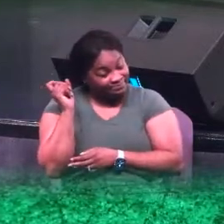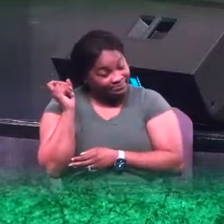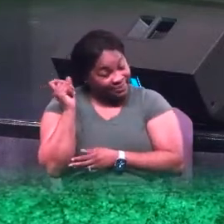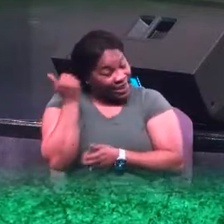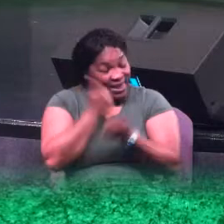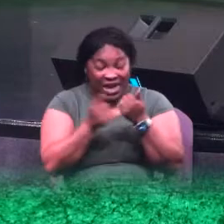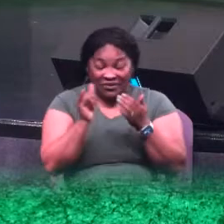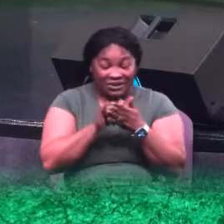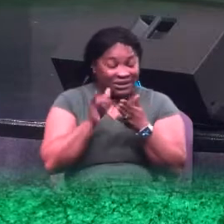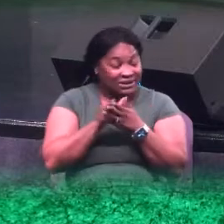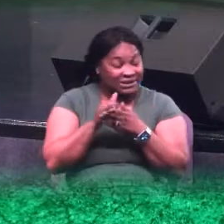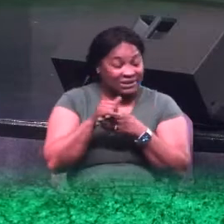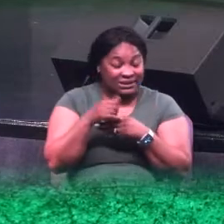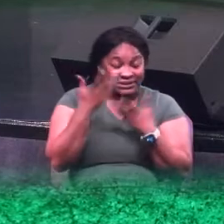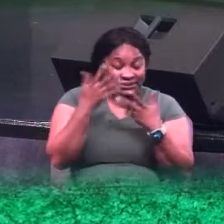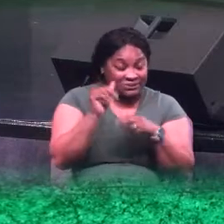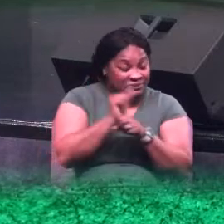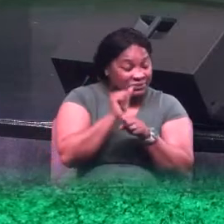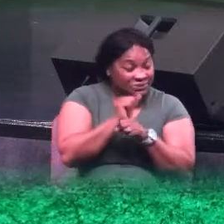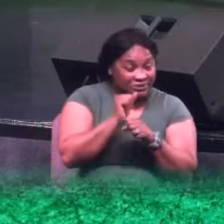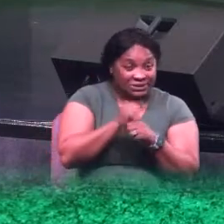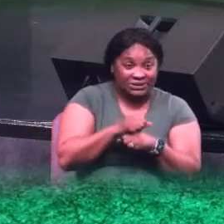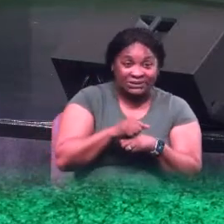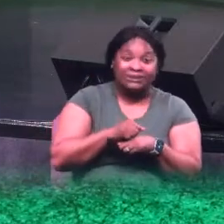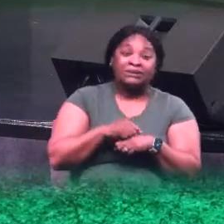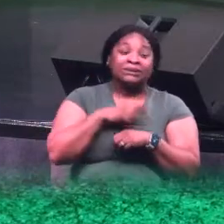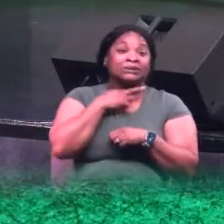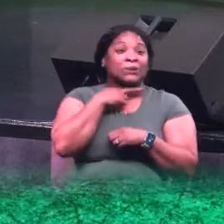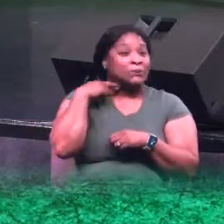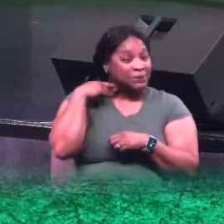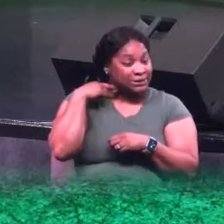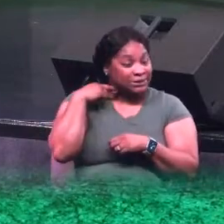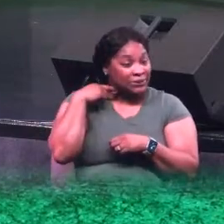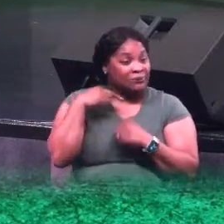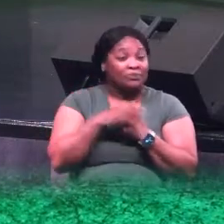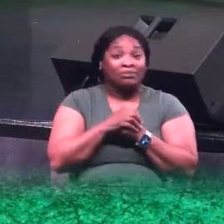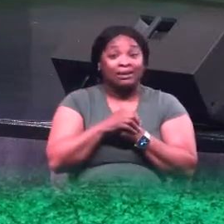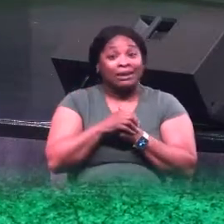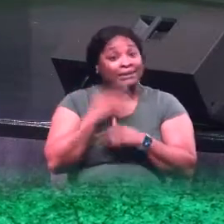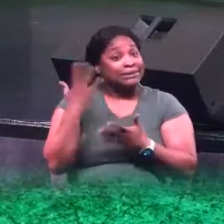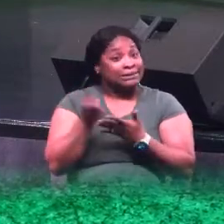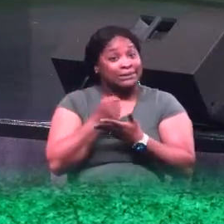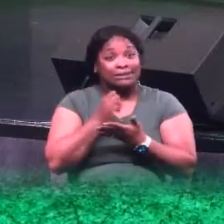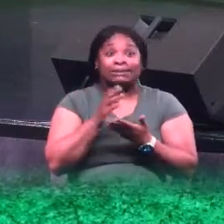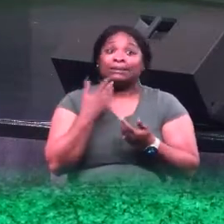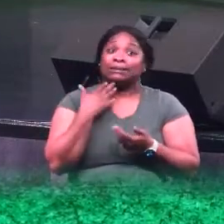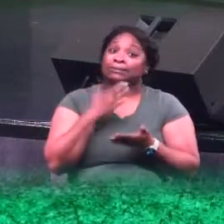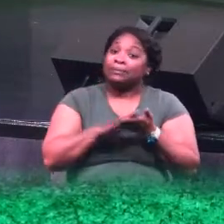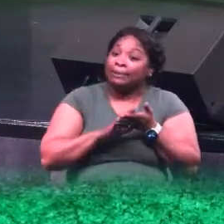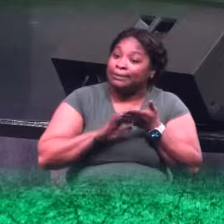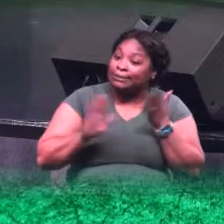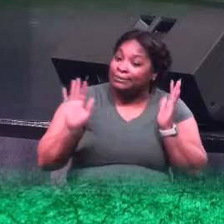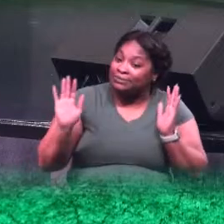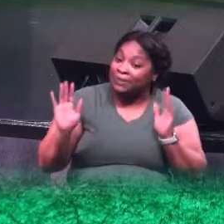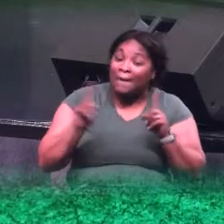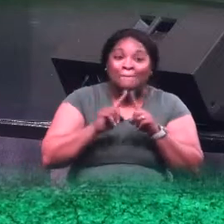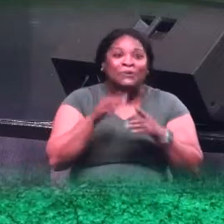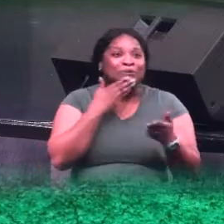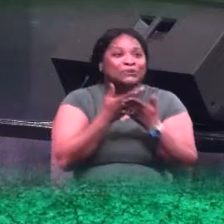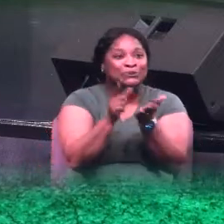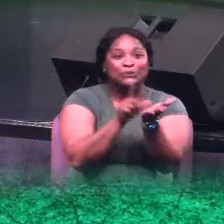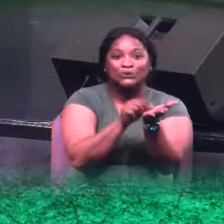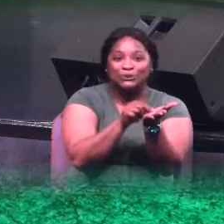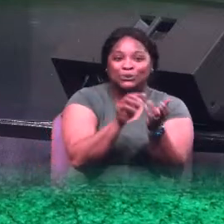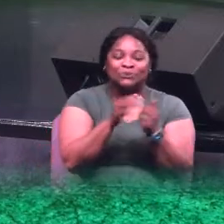Everything that got accomplished on Palm Sunday is at risk. This could get nasty. But here's the good